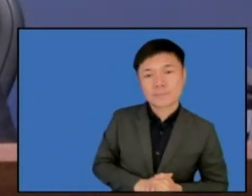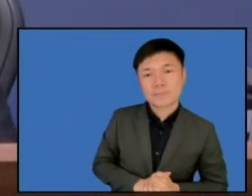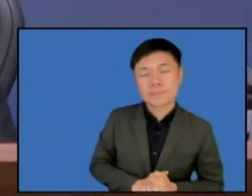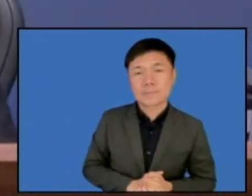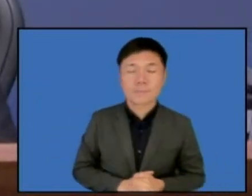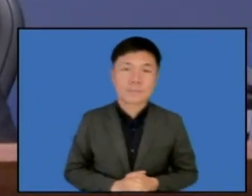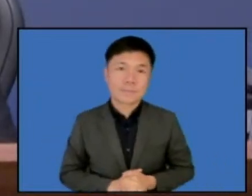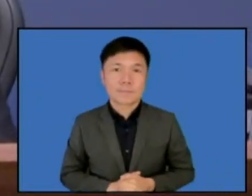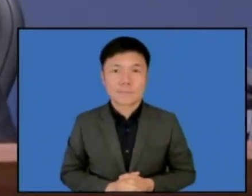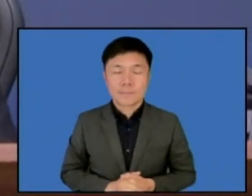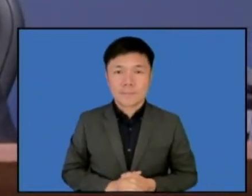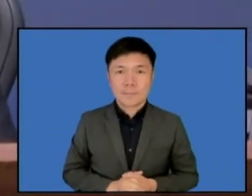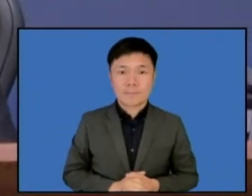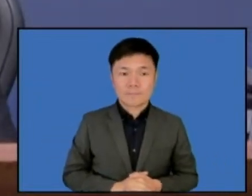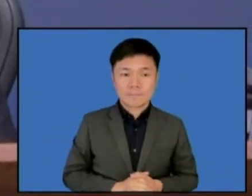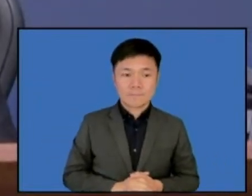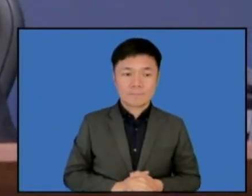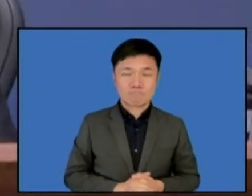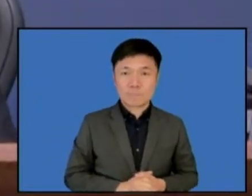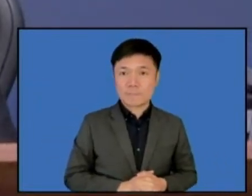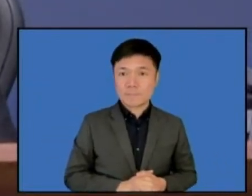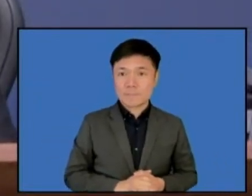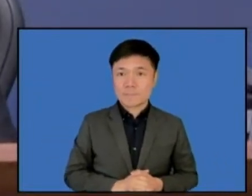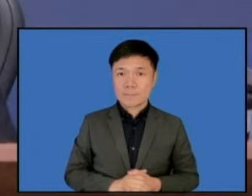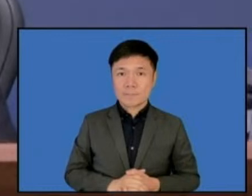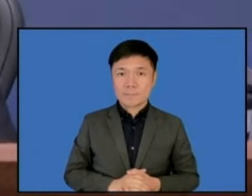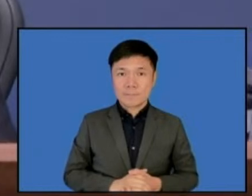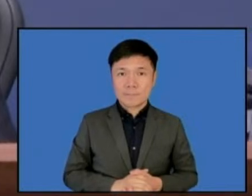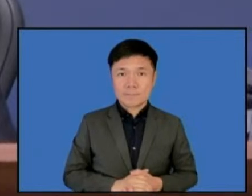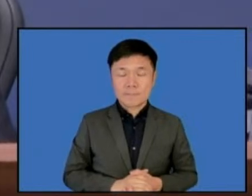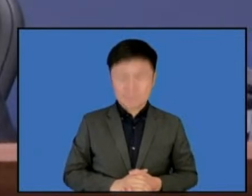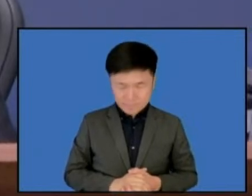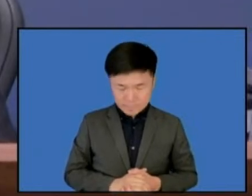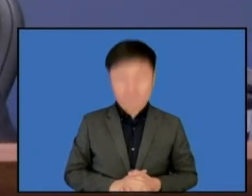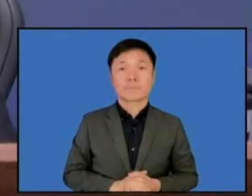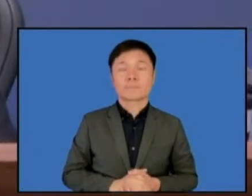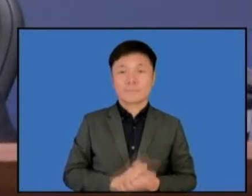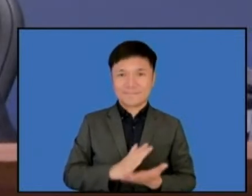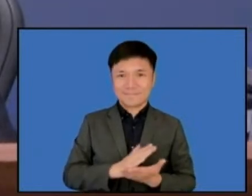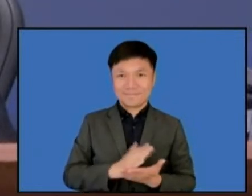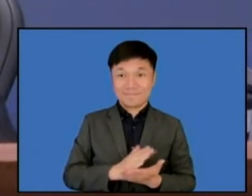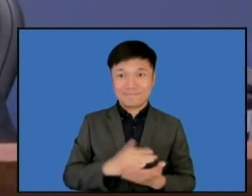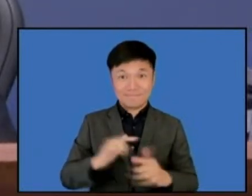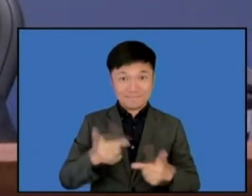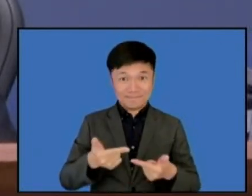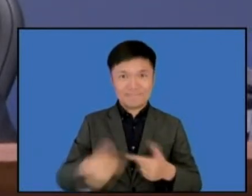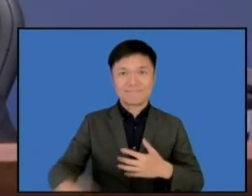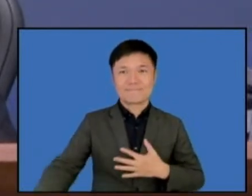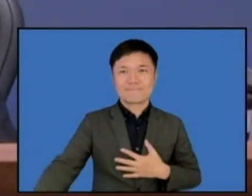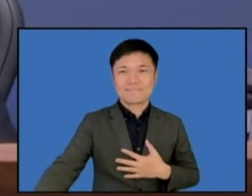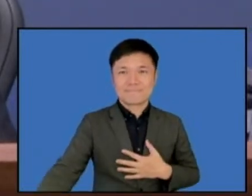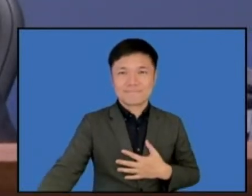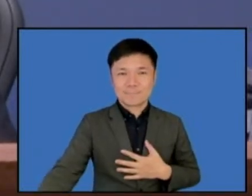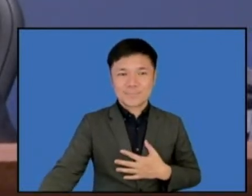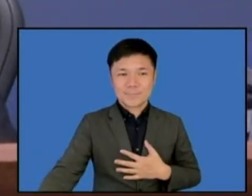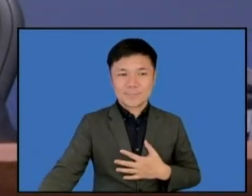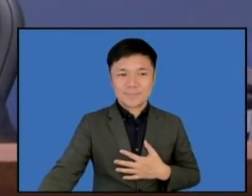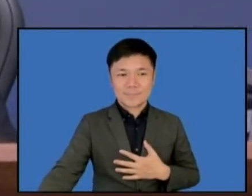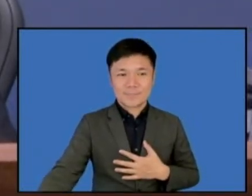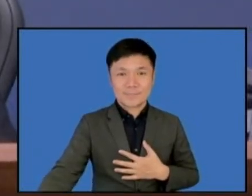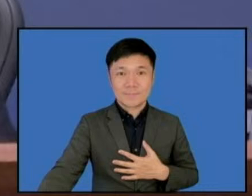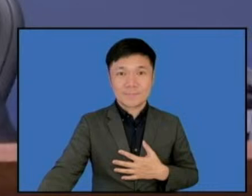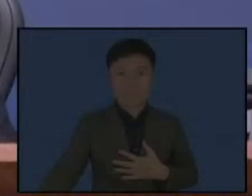The participant in the second Asia Pacific Regional Review of Implementation of the Global Compact for